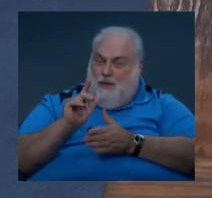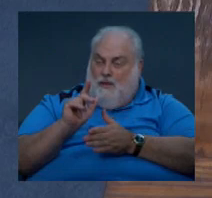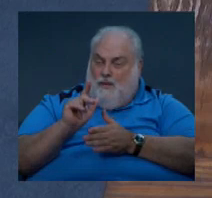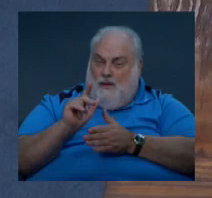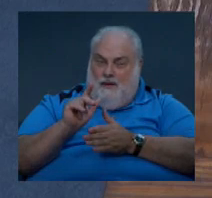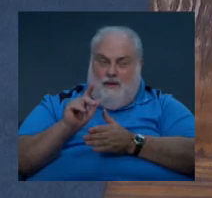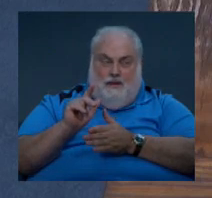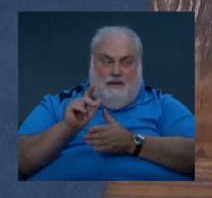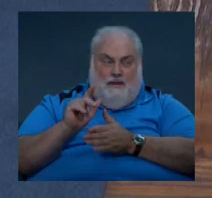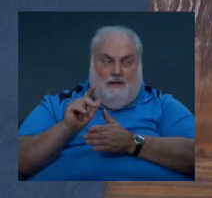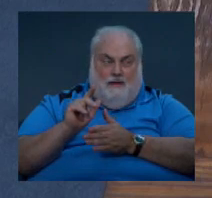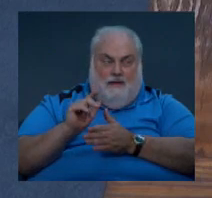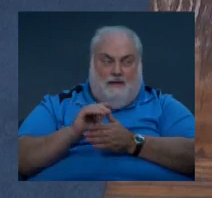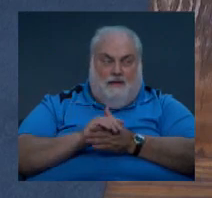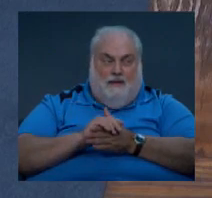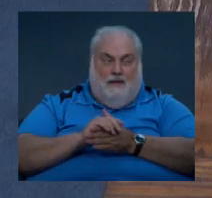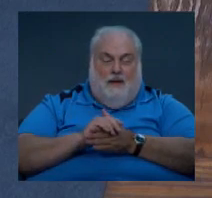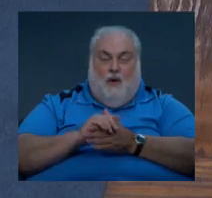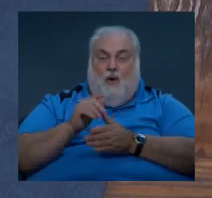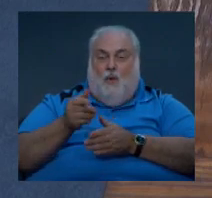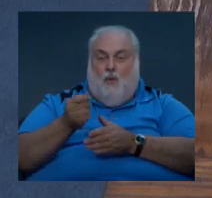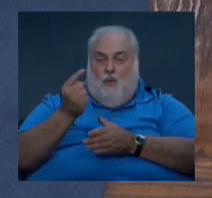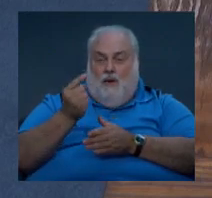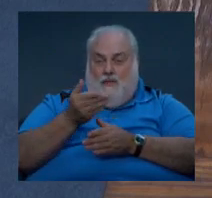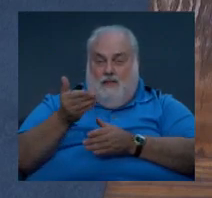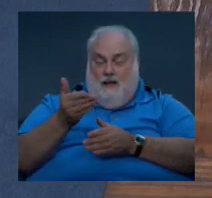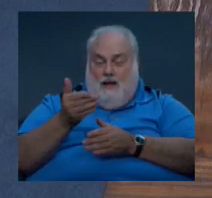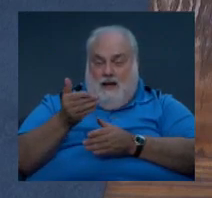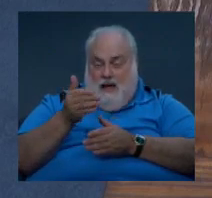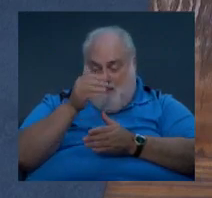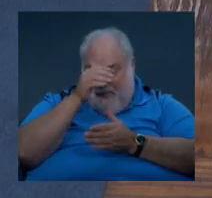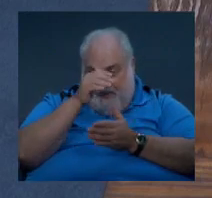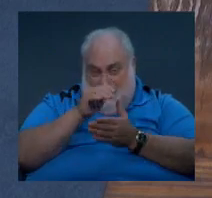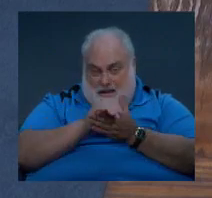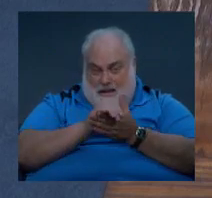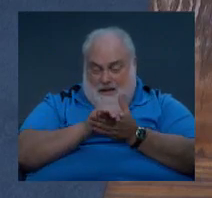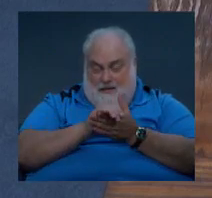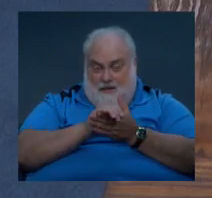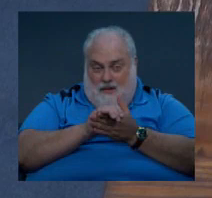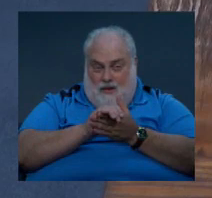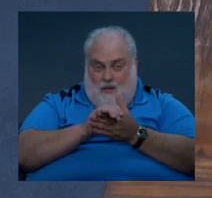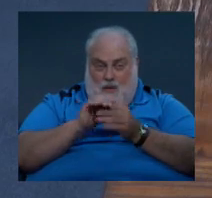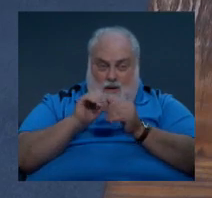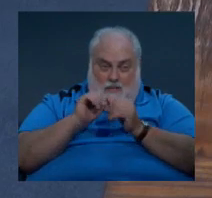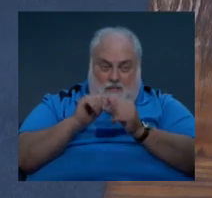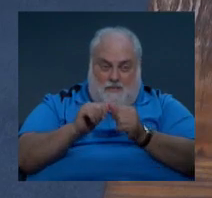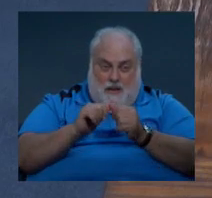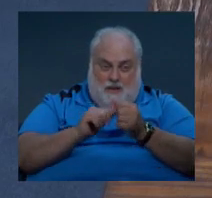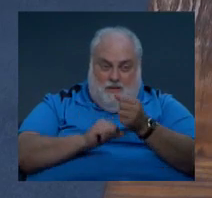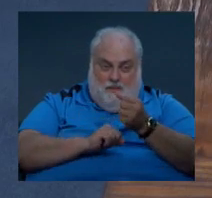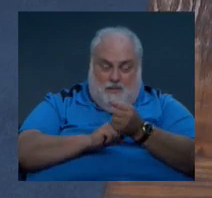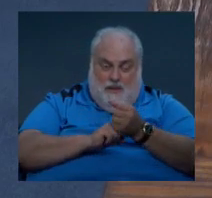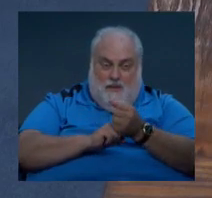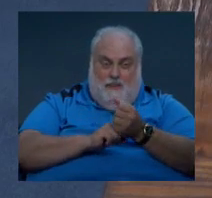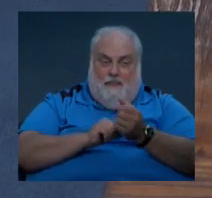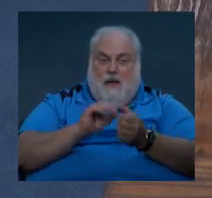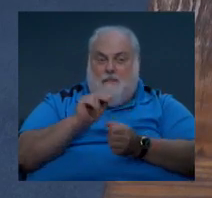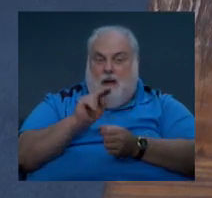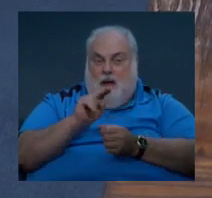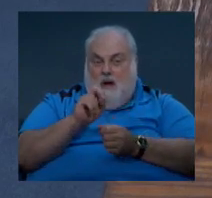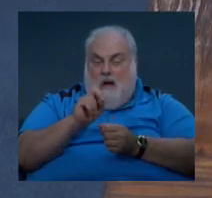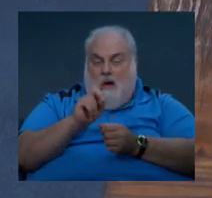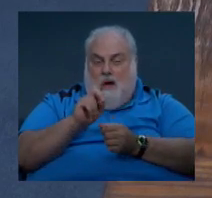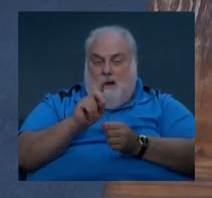$6,845,023. One of the things that I think will go a long way in encouraging our